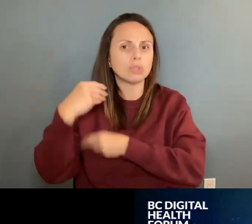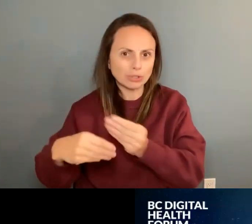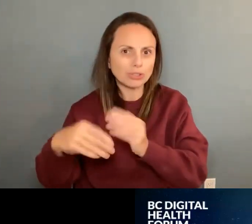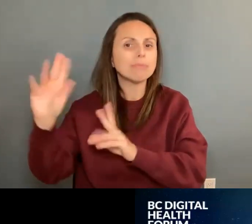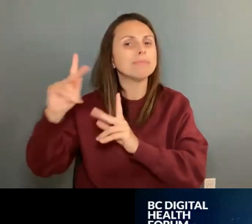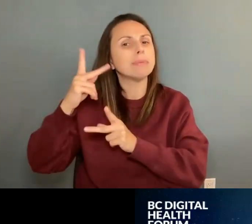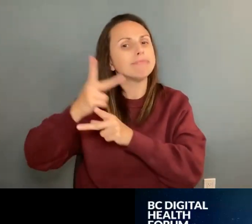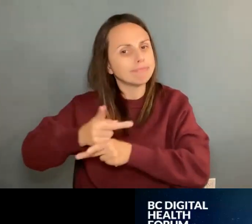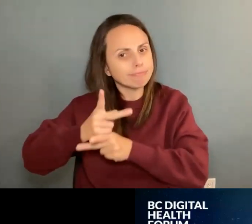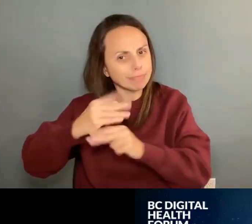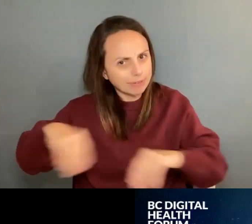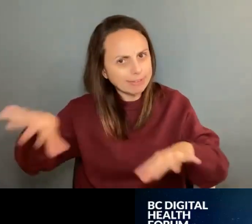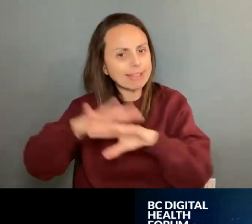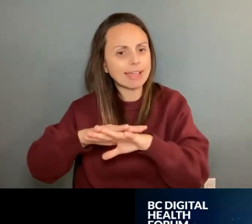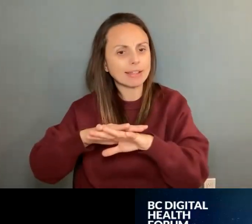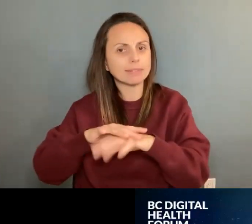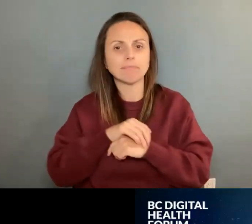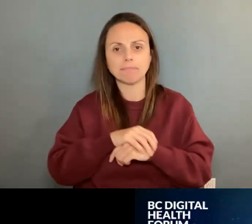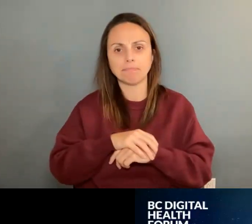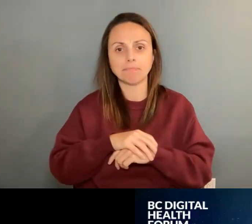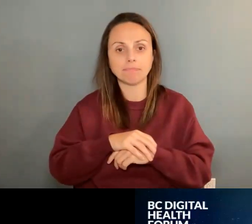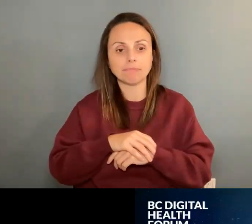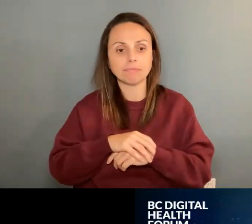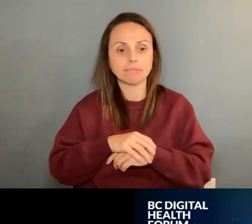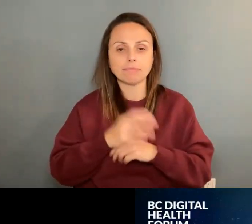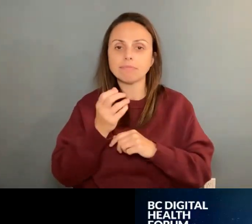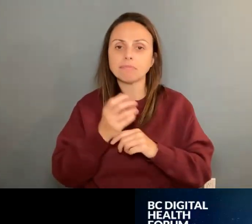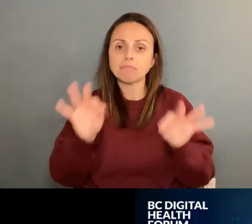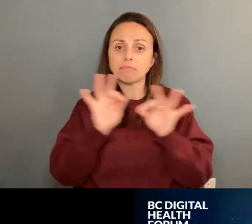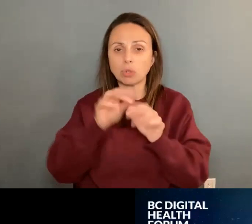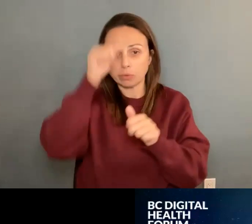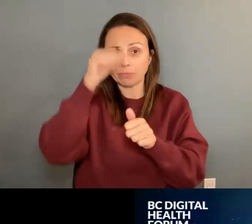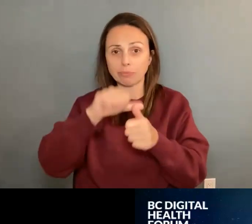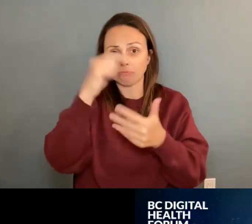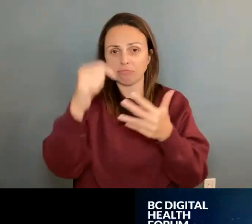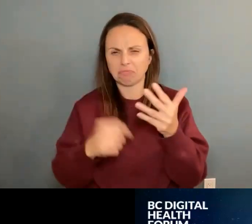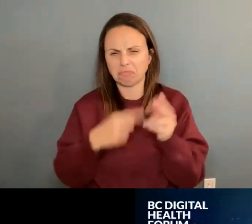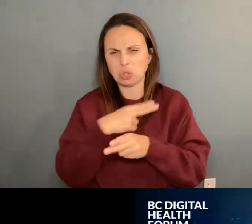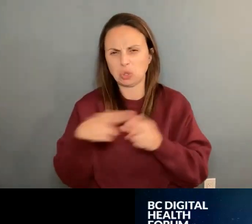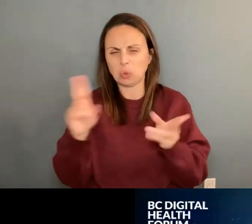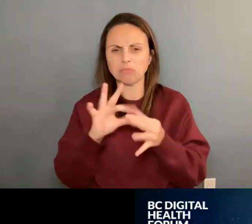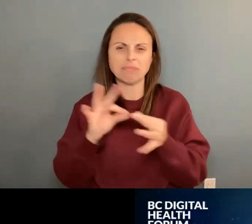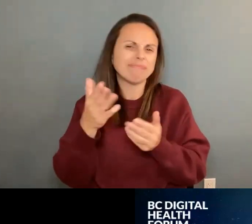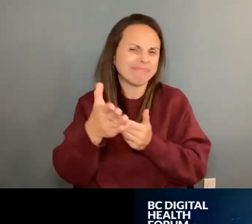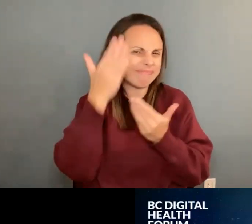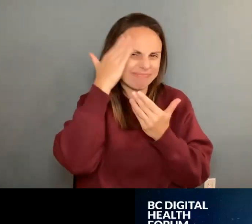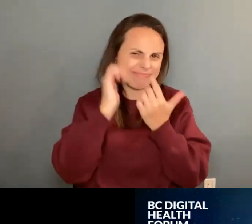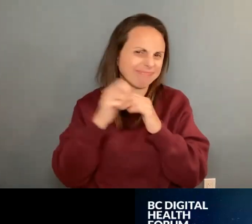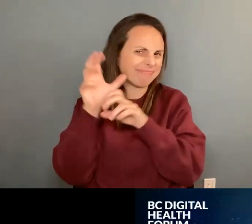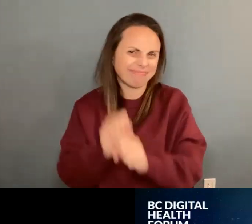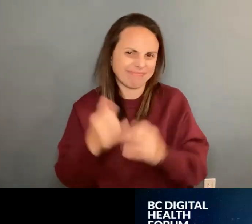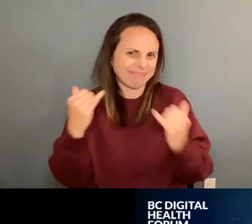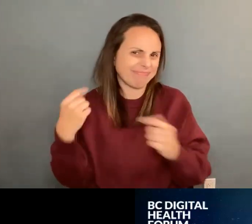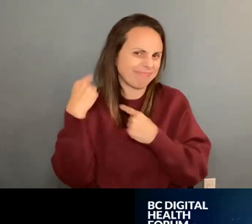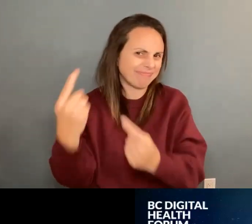custodians of the land. Just a couple of key reminders I'll get into quickly. We're pretty used to how things are going now, but we